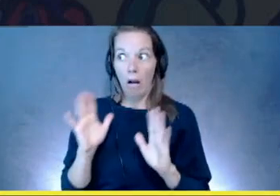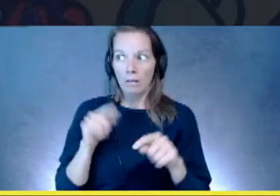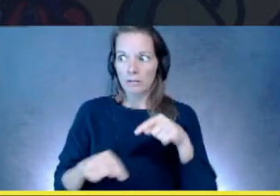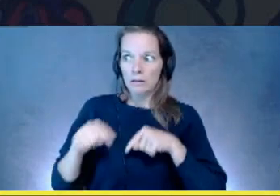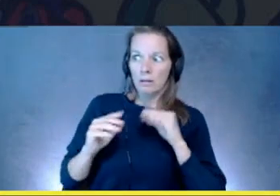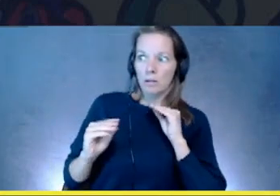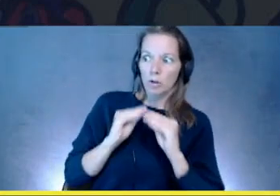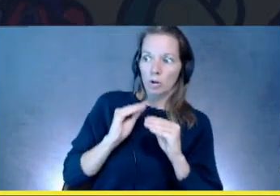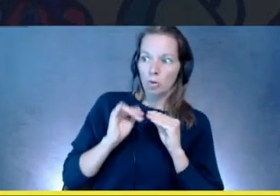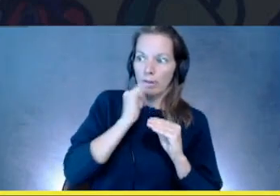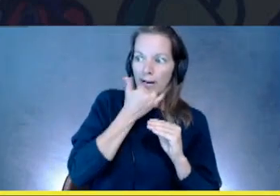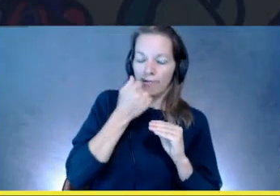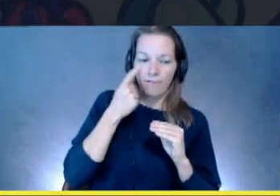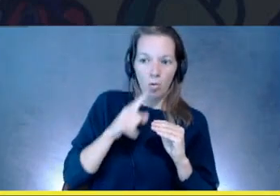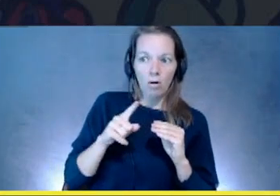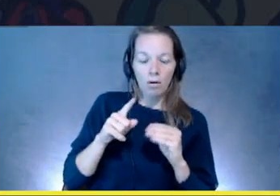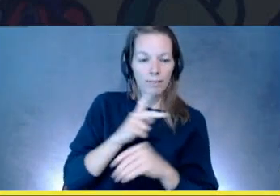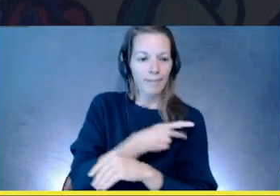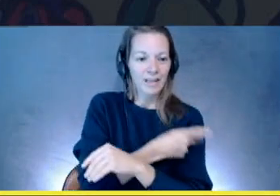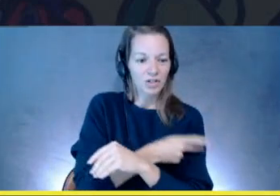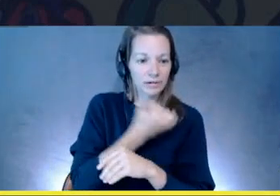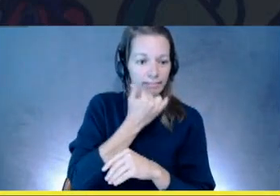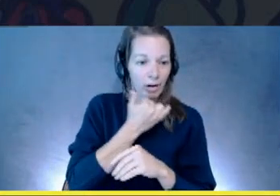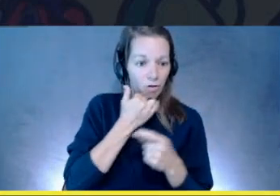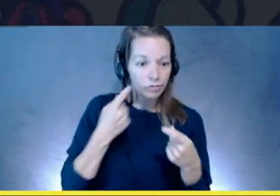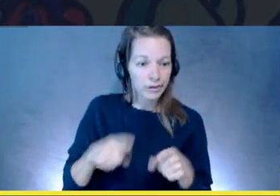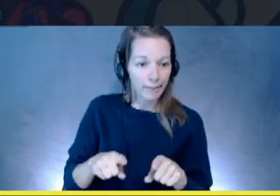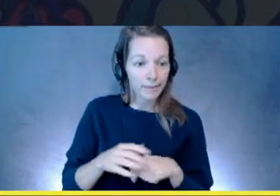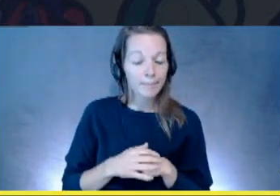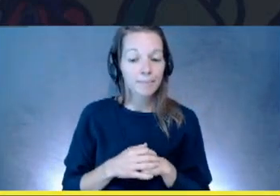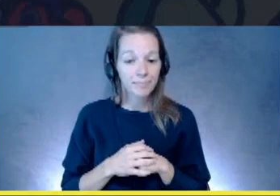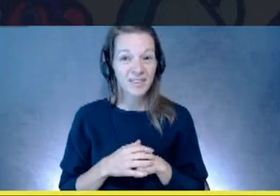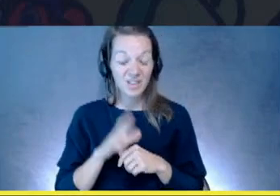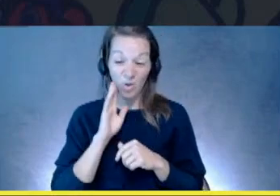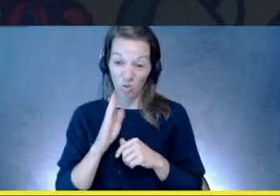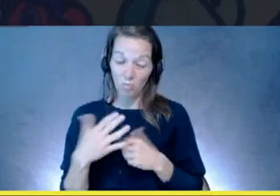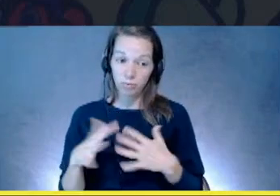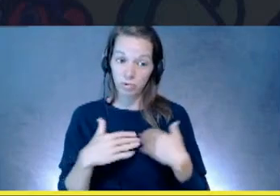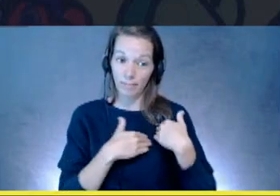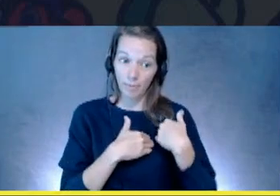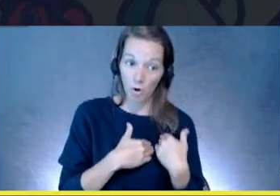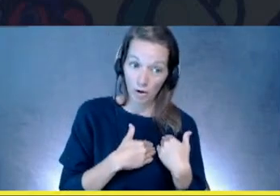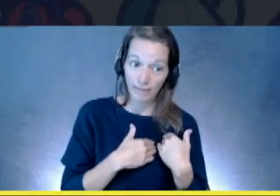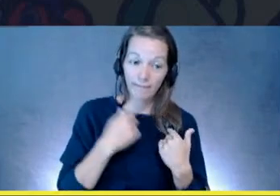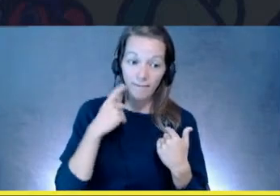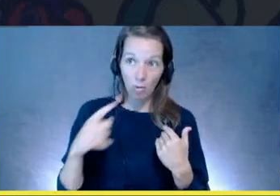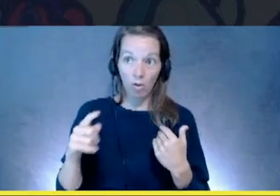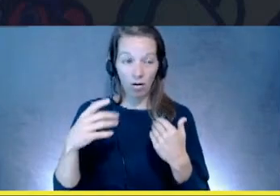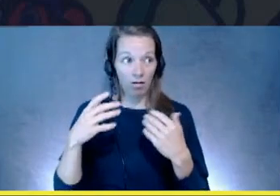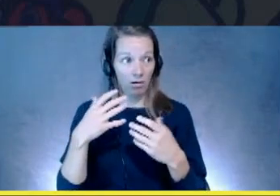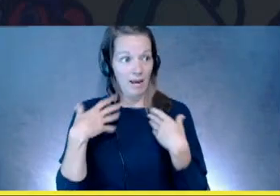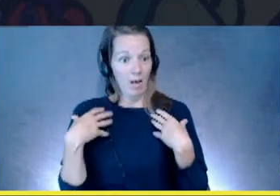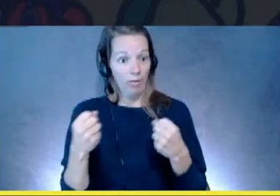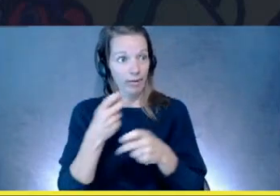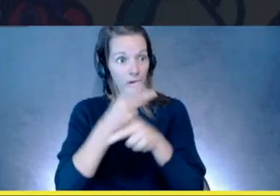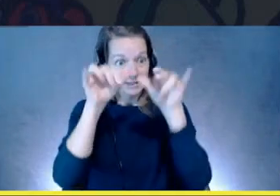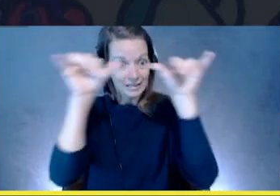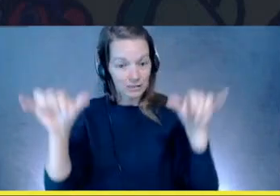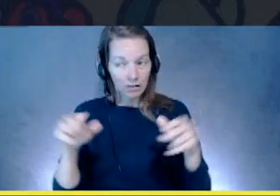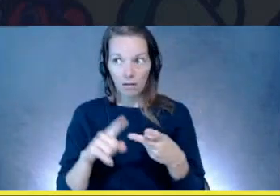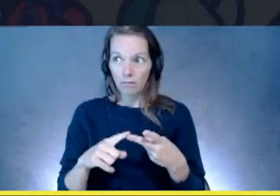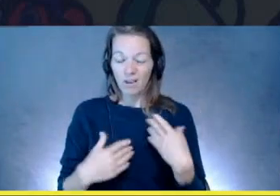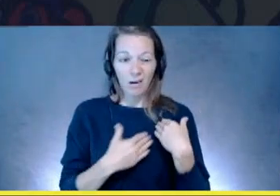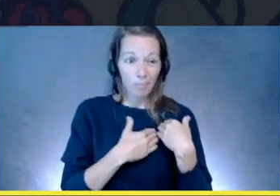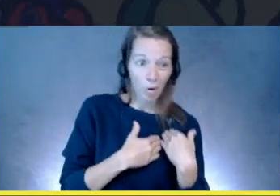failures that are happening in hospital. So there's a huge burden for healthcare systems, a huge burden on patients. And I